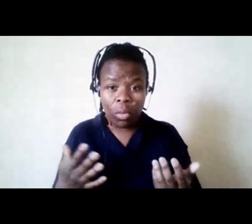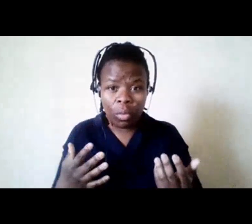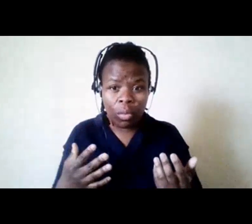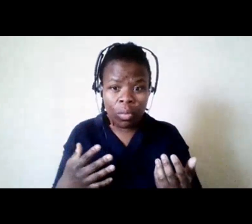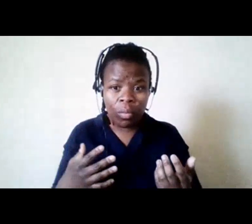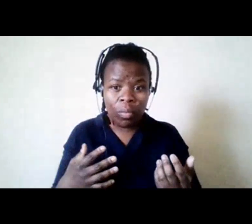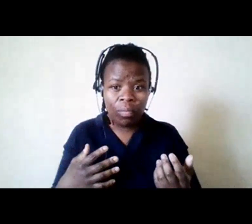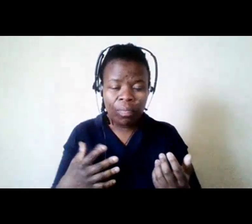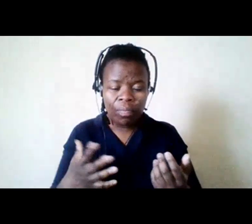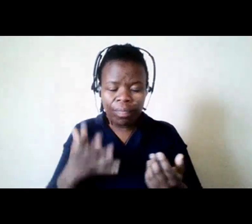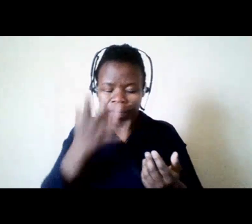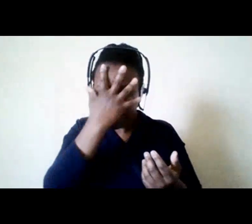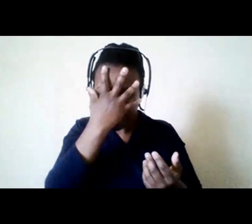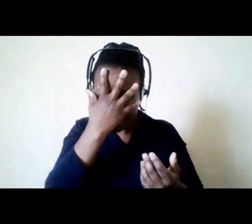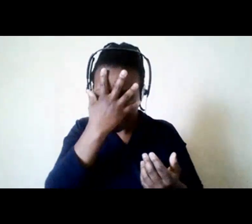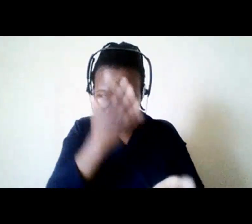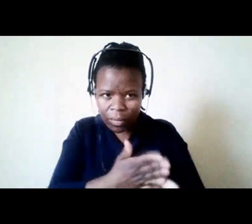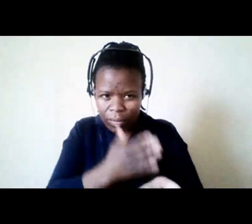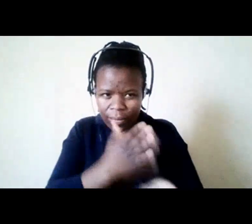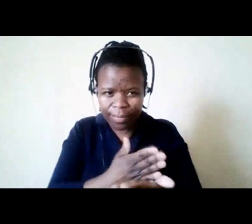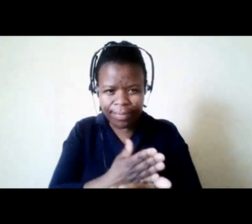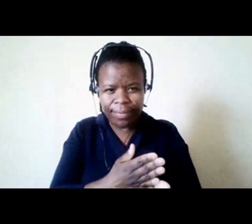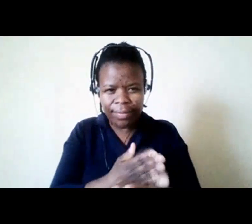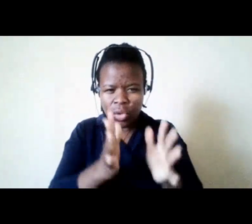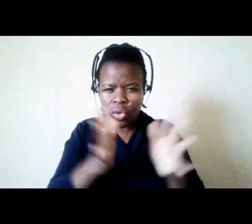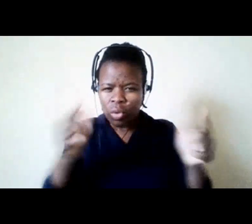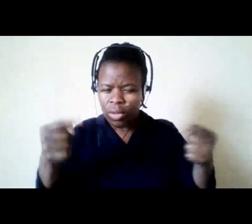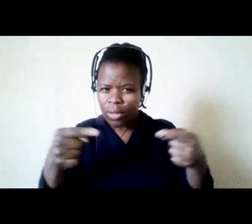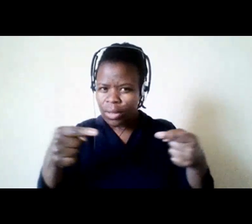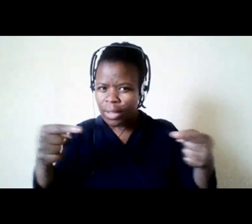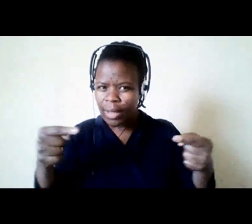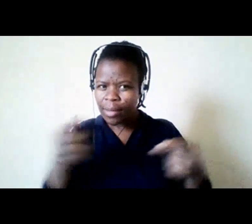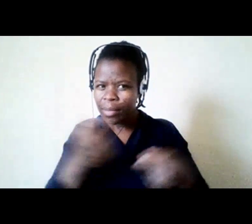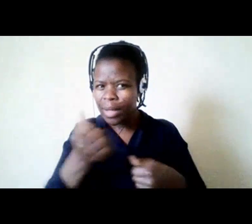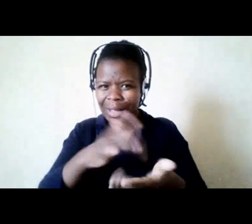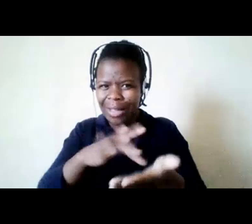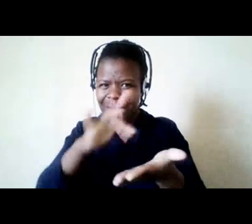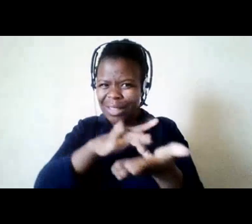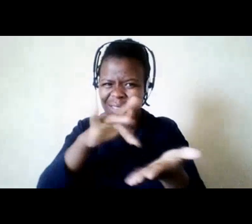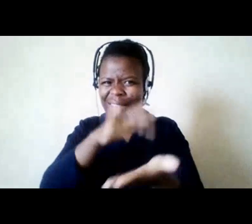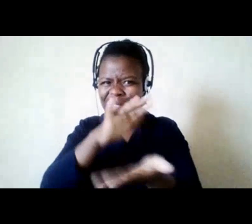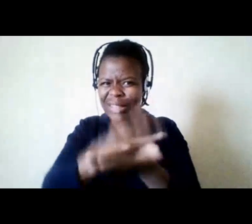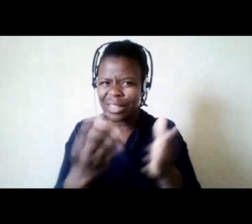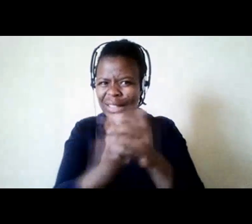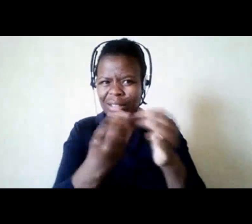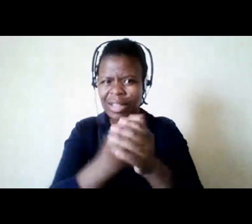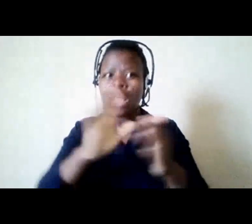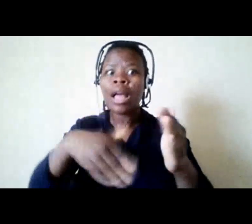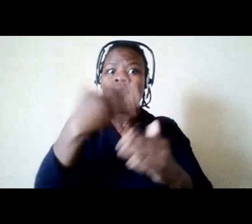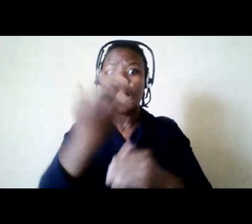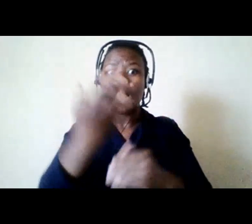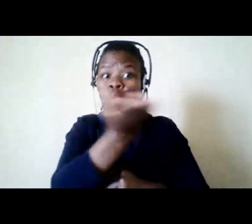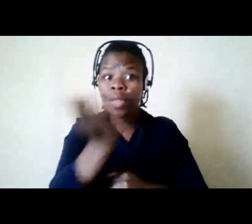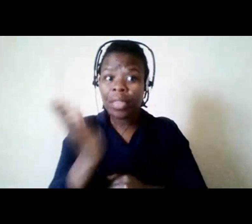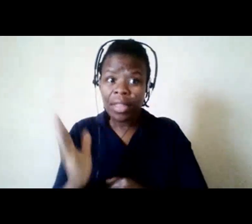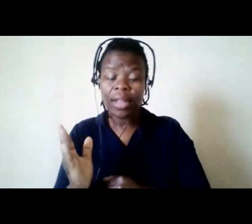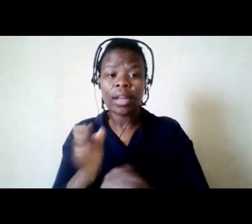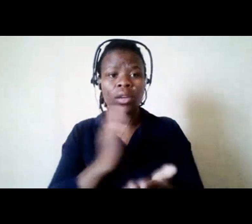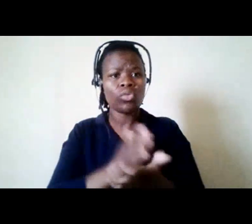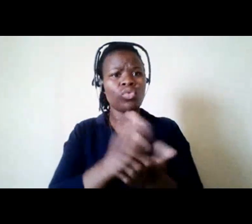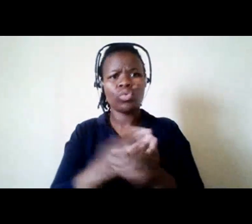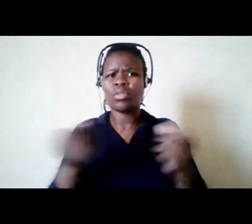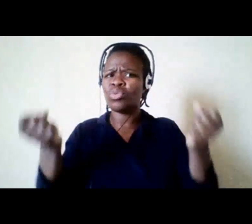It's in such a way that I saw a huge gap to say some of the agencies and the organization out there, you don't